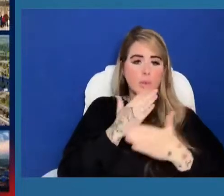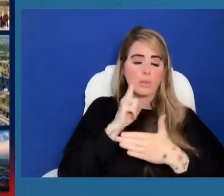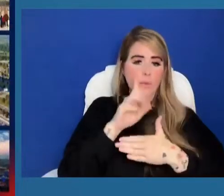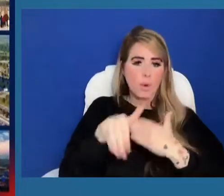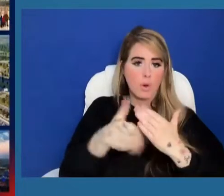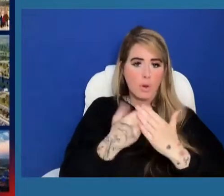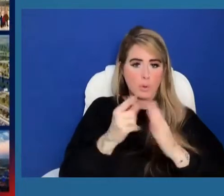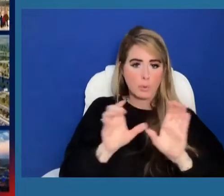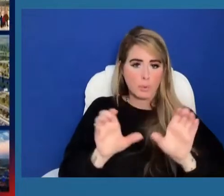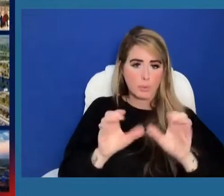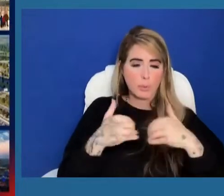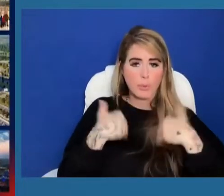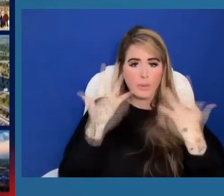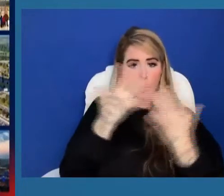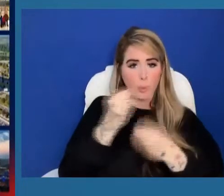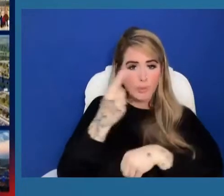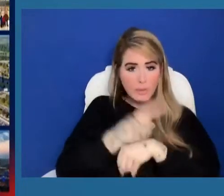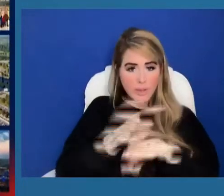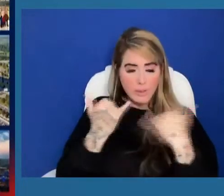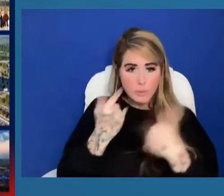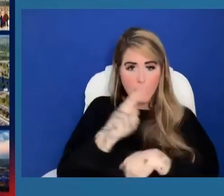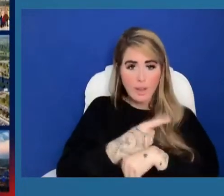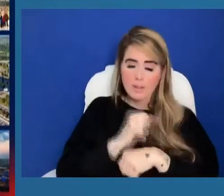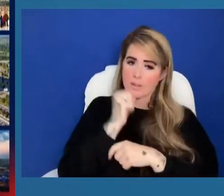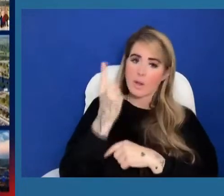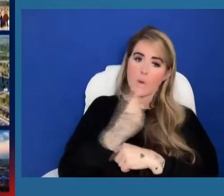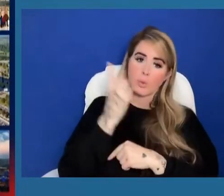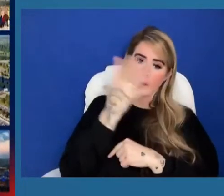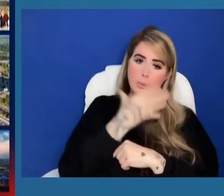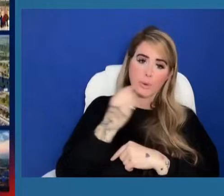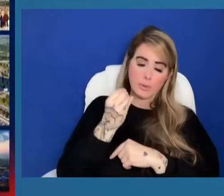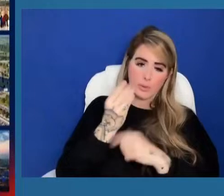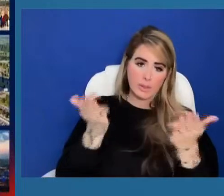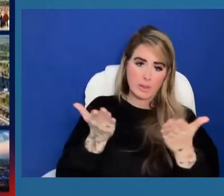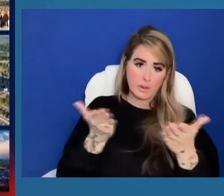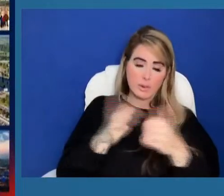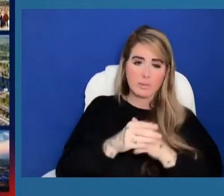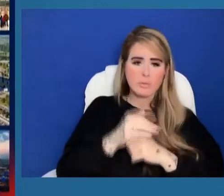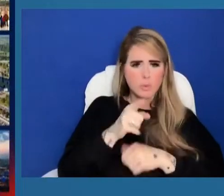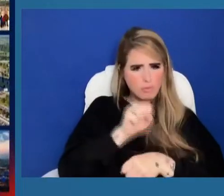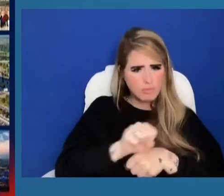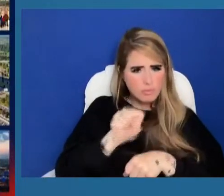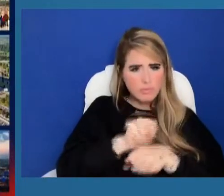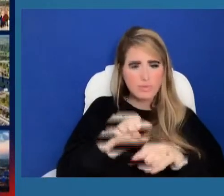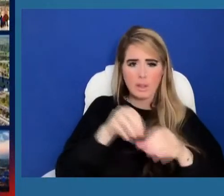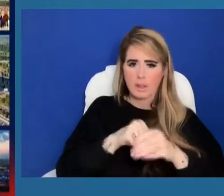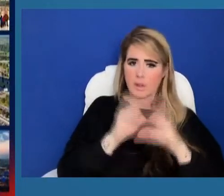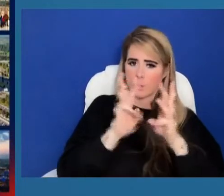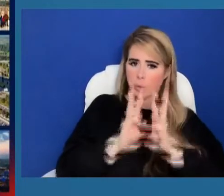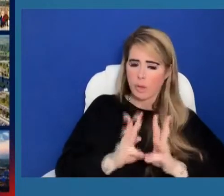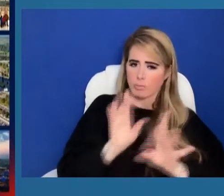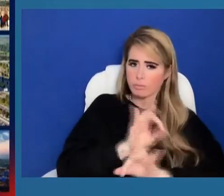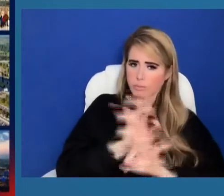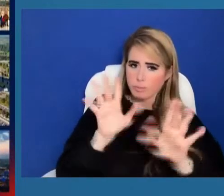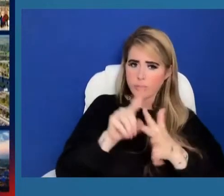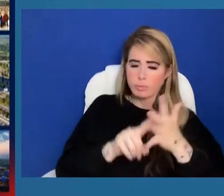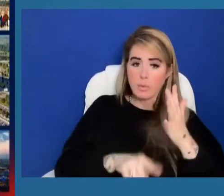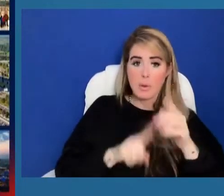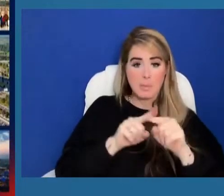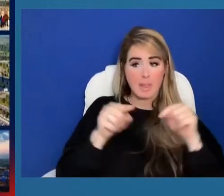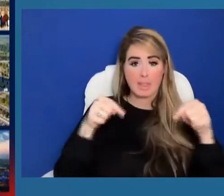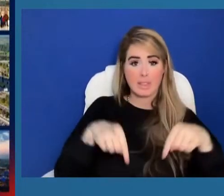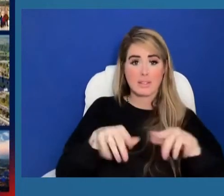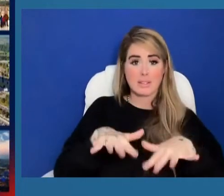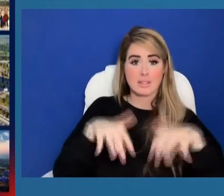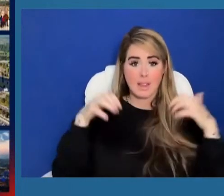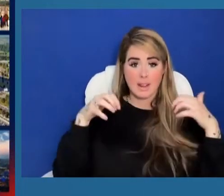got a beautiful day today. It isn't always beautiful when it's on site here. You've worked in some adverse conditions, but this stadium is on